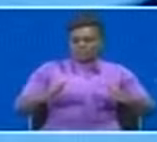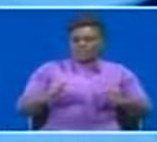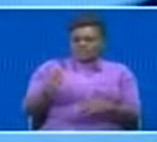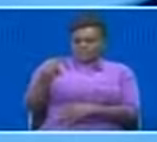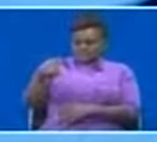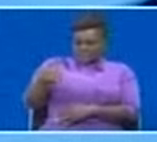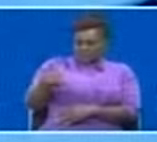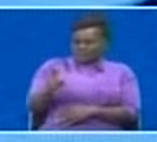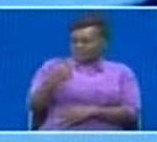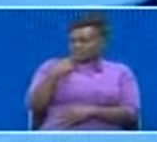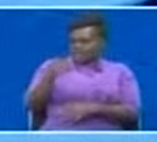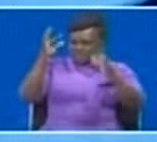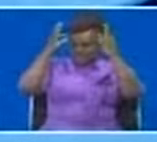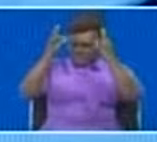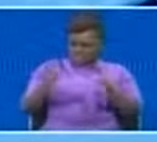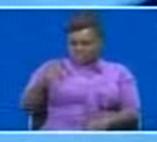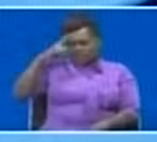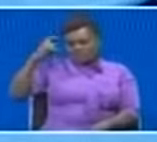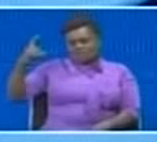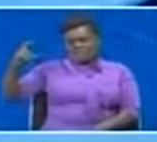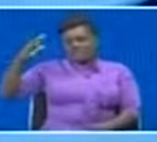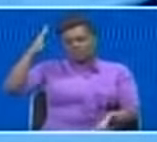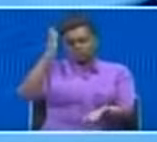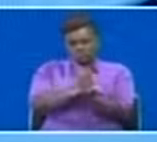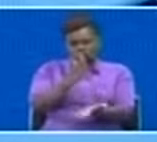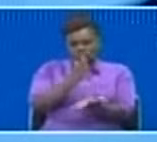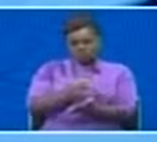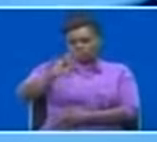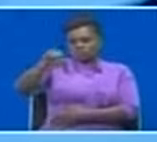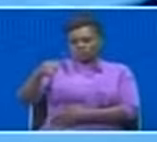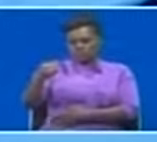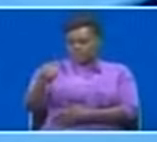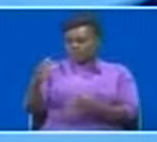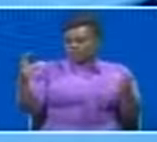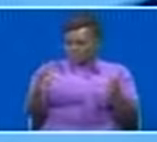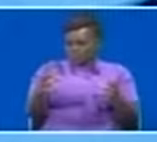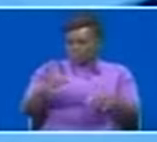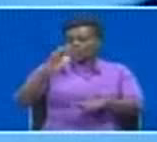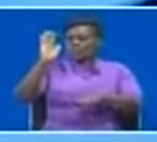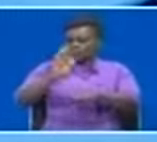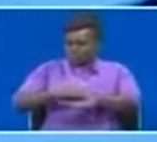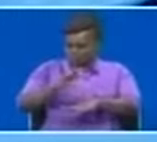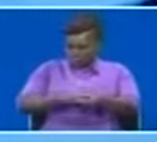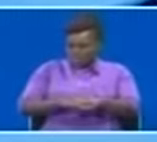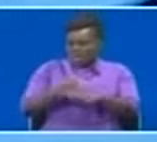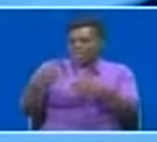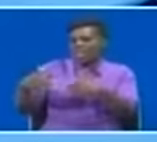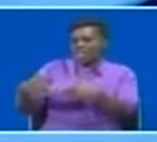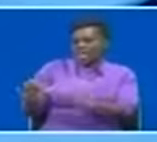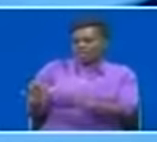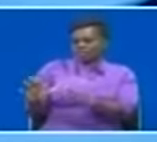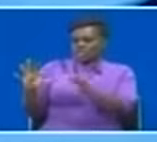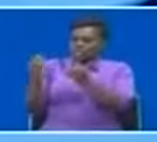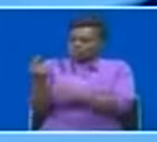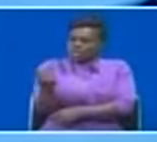has termed the move as a dream come true, says the formation of Jubilee Party is historic since Jubilee has abandoned a coalition